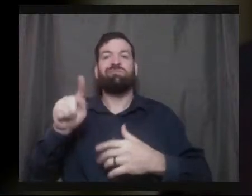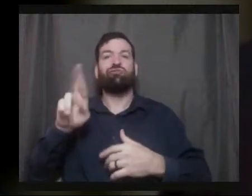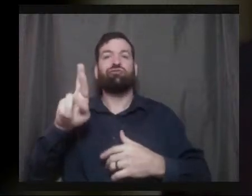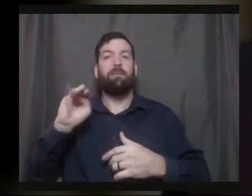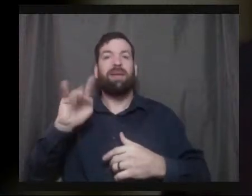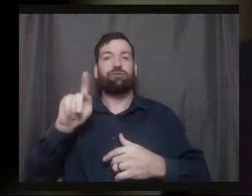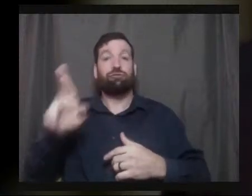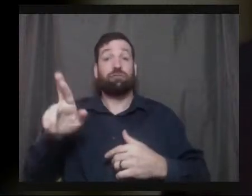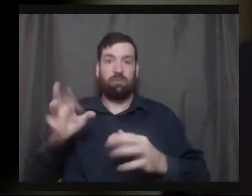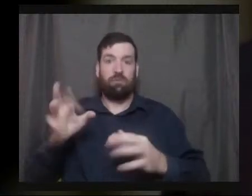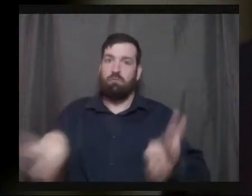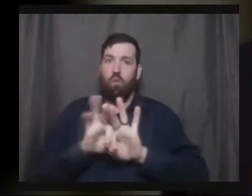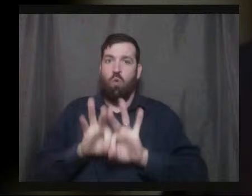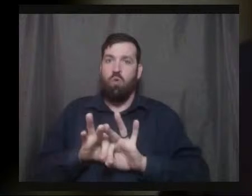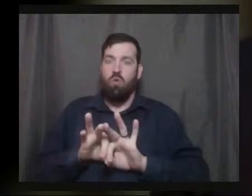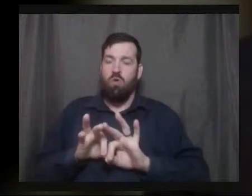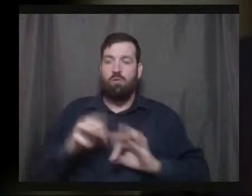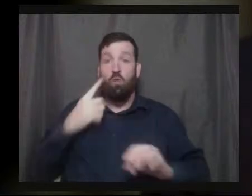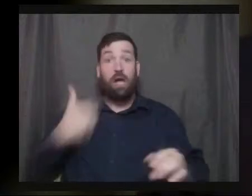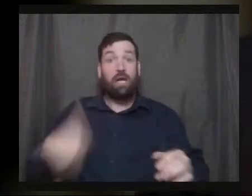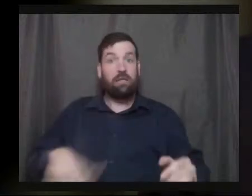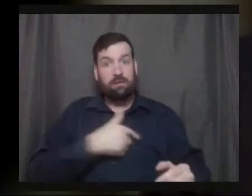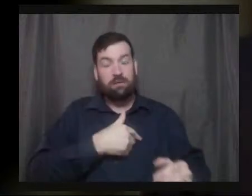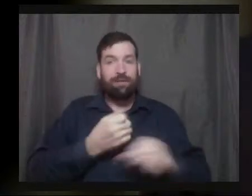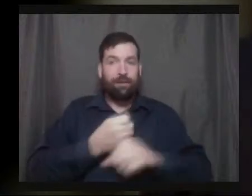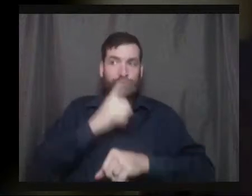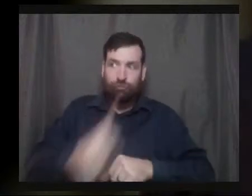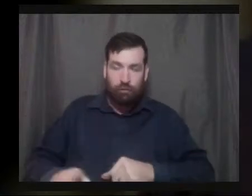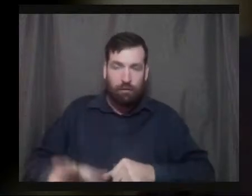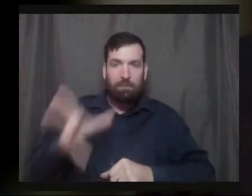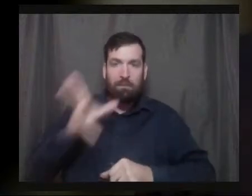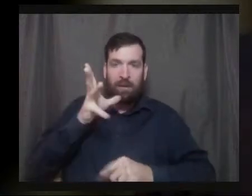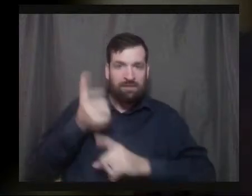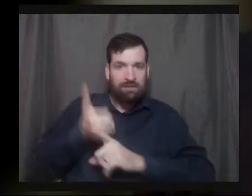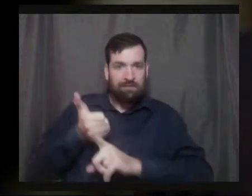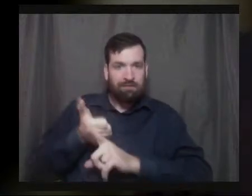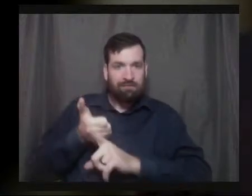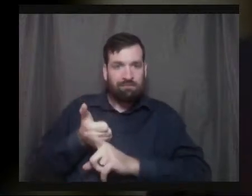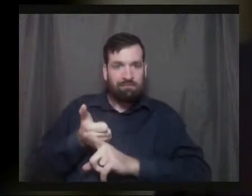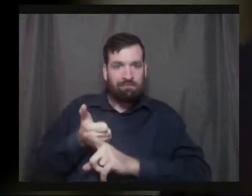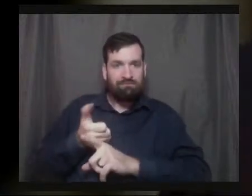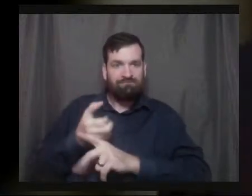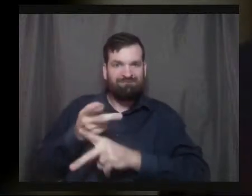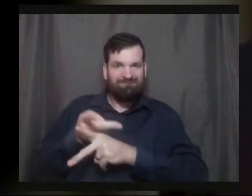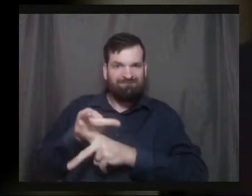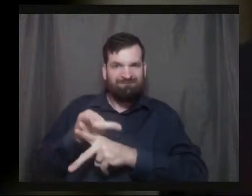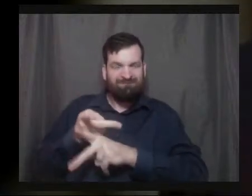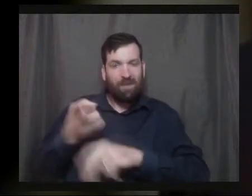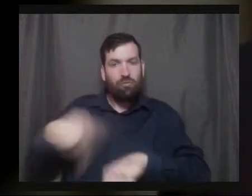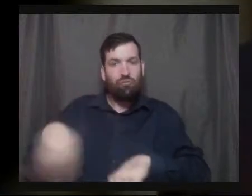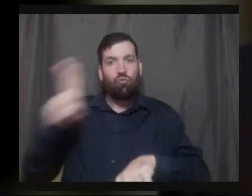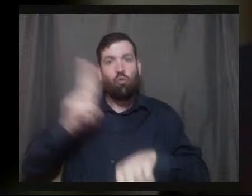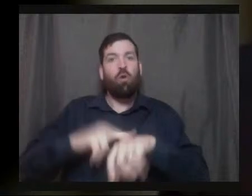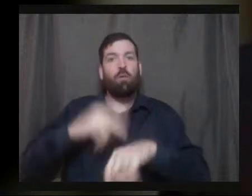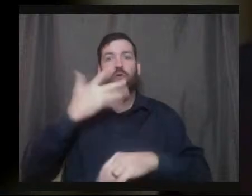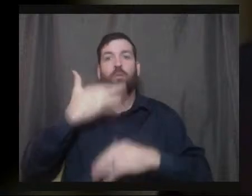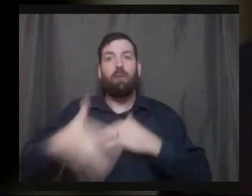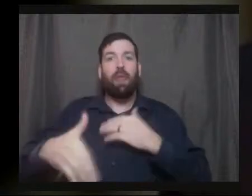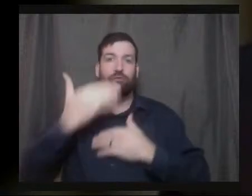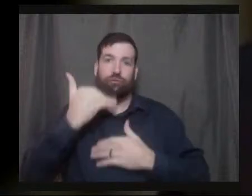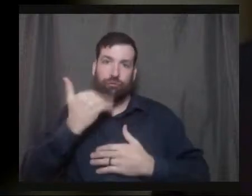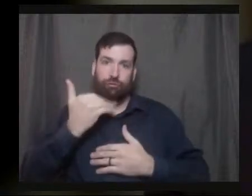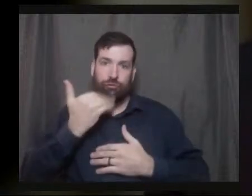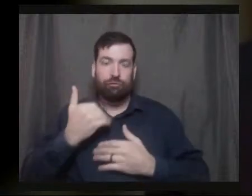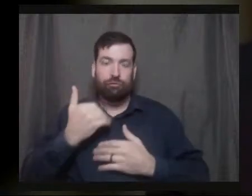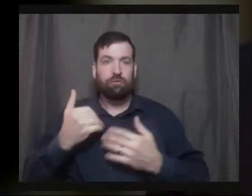anyway to make sure that moms are maintaining a normal blood sugar level throughout the entirety